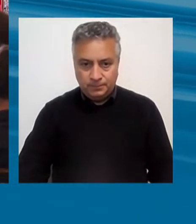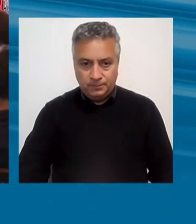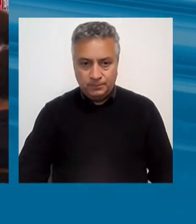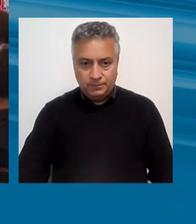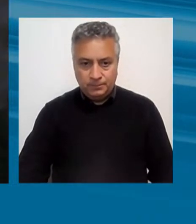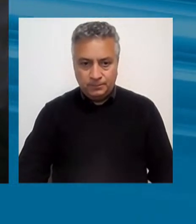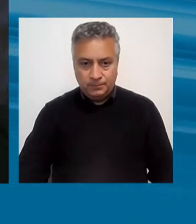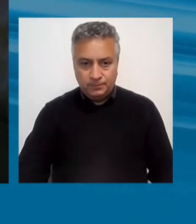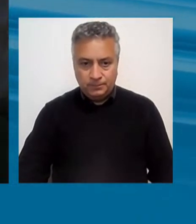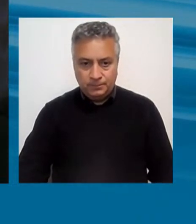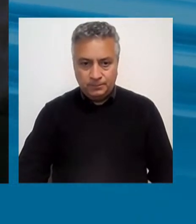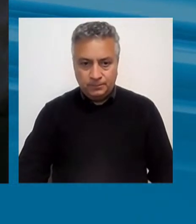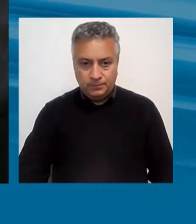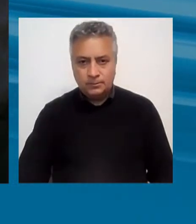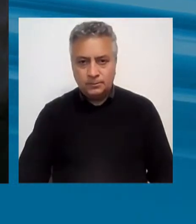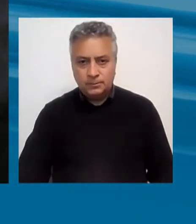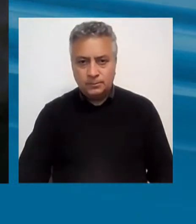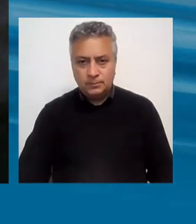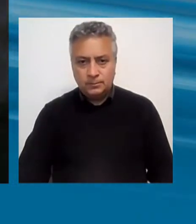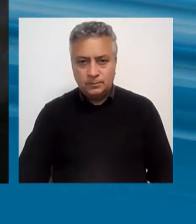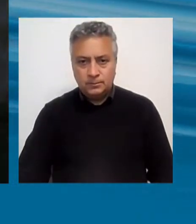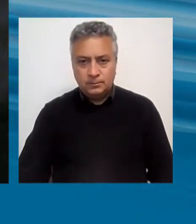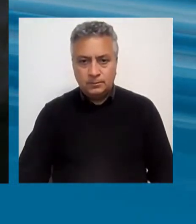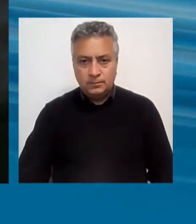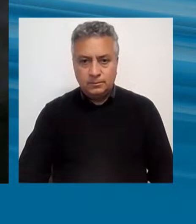Thank you very much, Florencia.